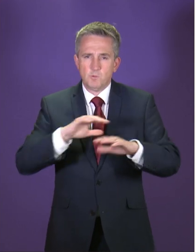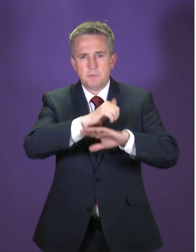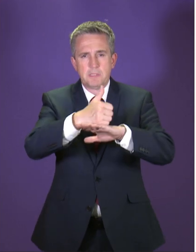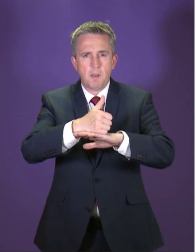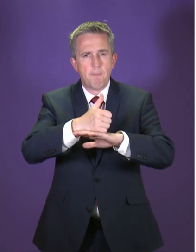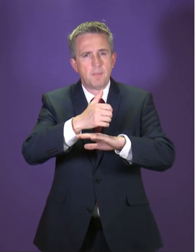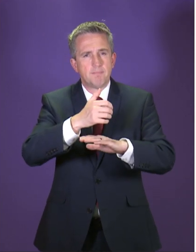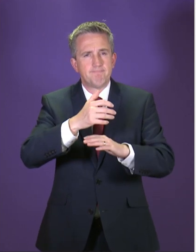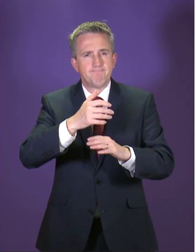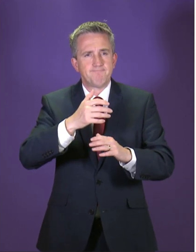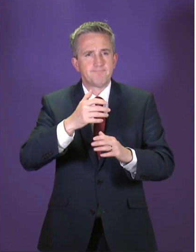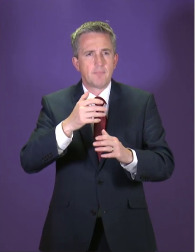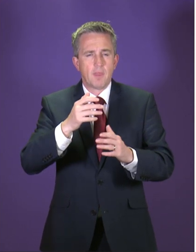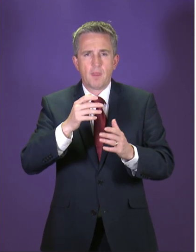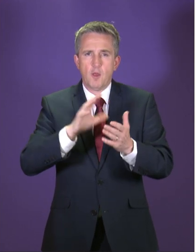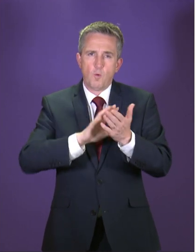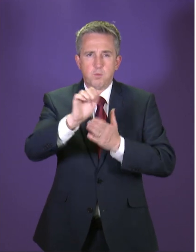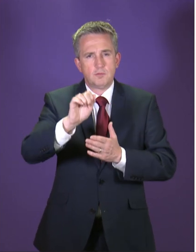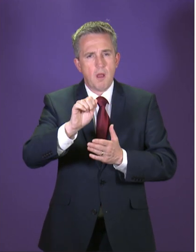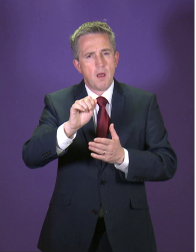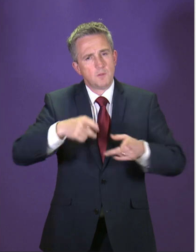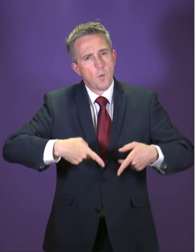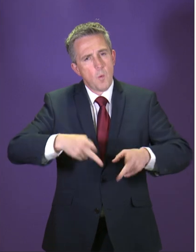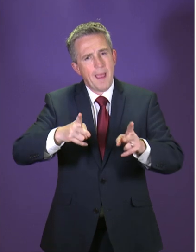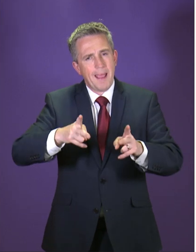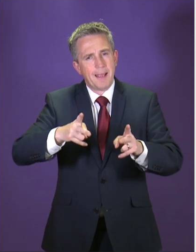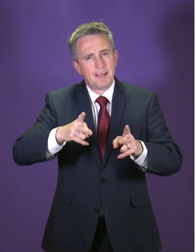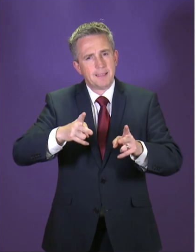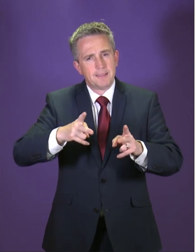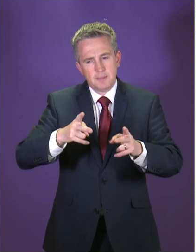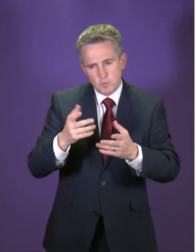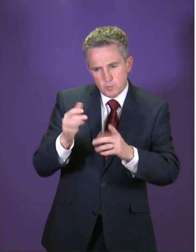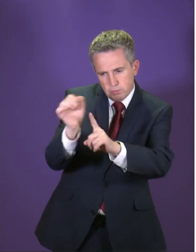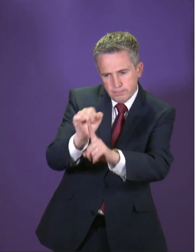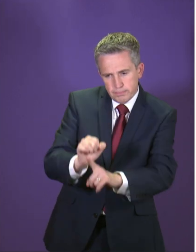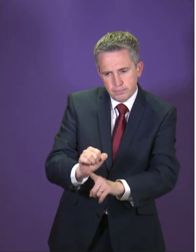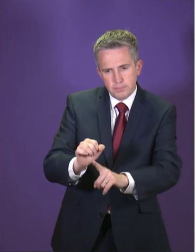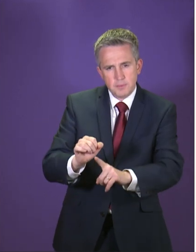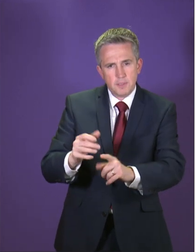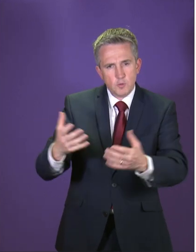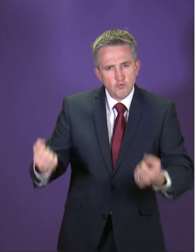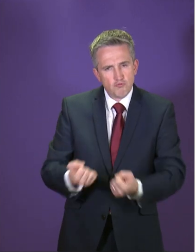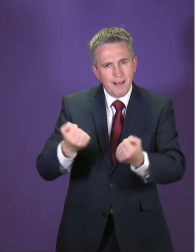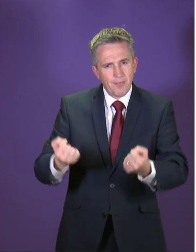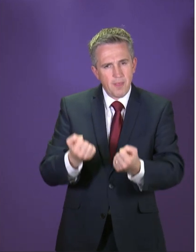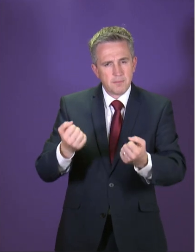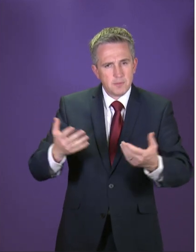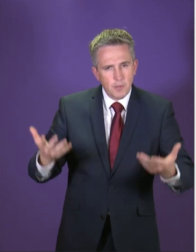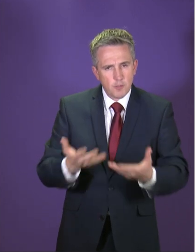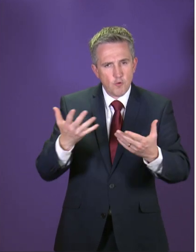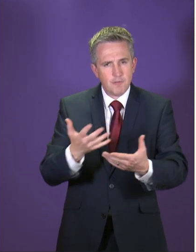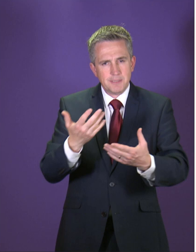cultural as a tool to promote development and to promote